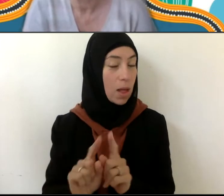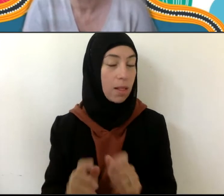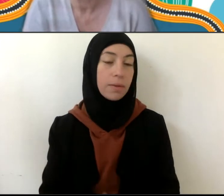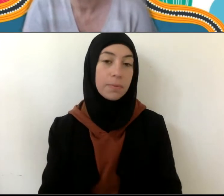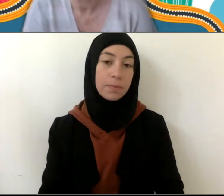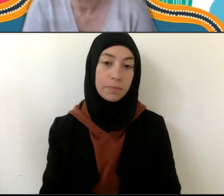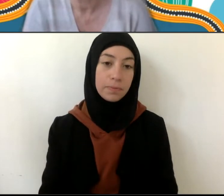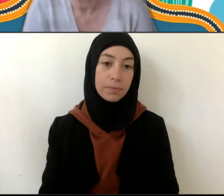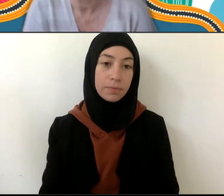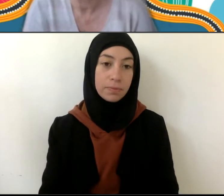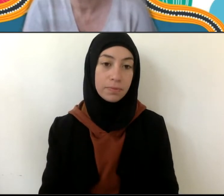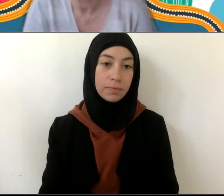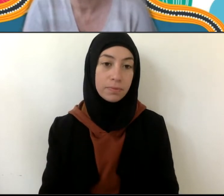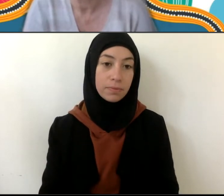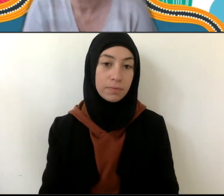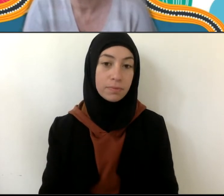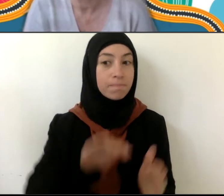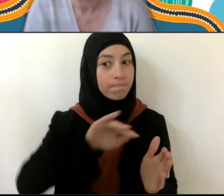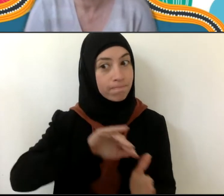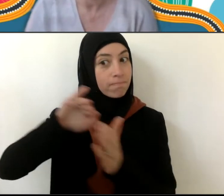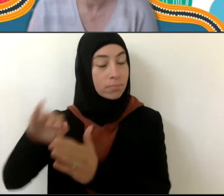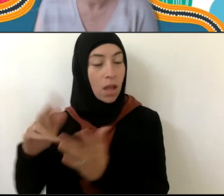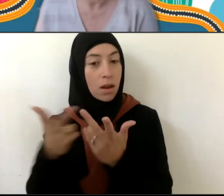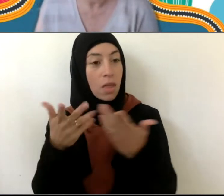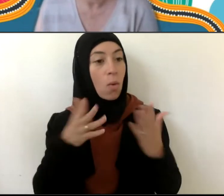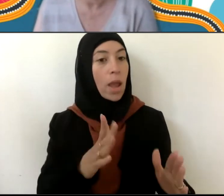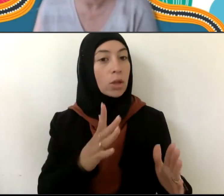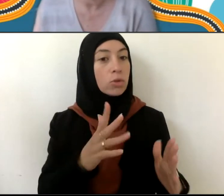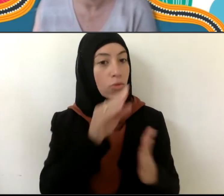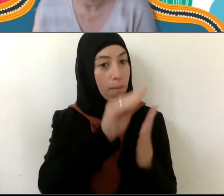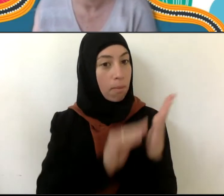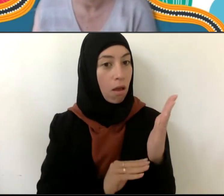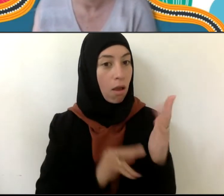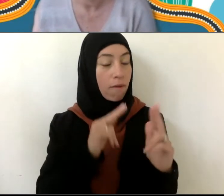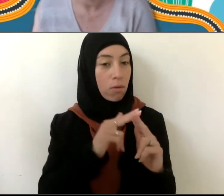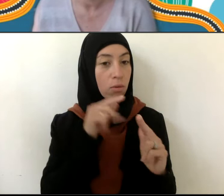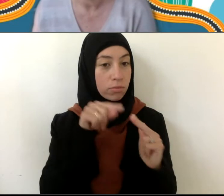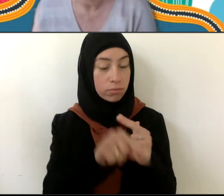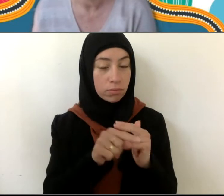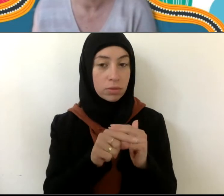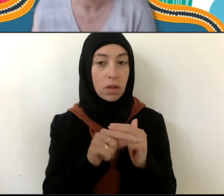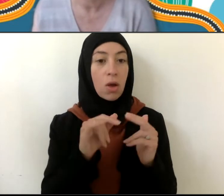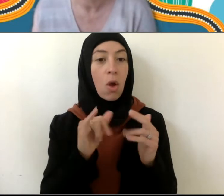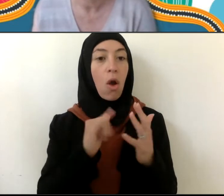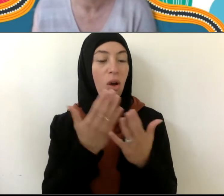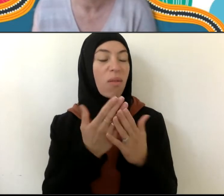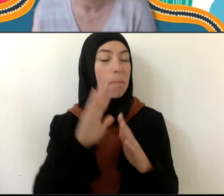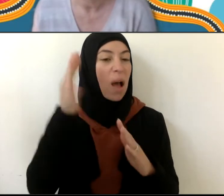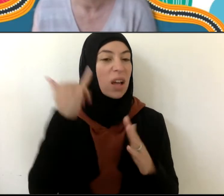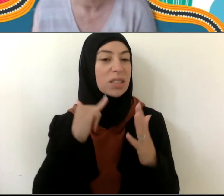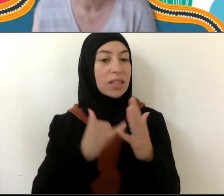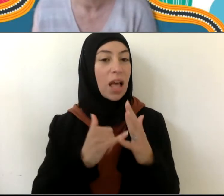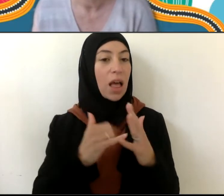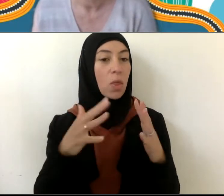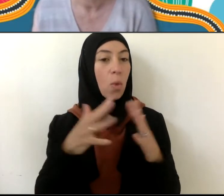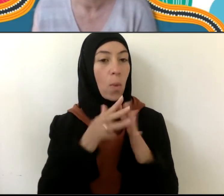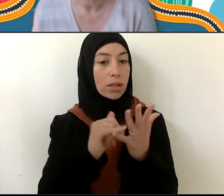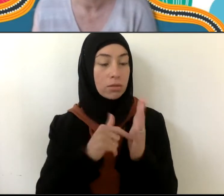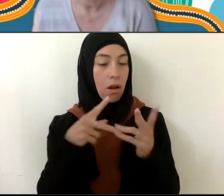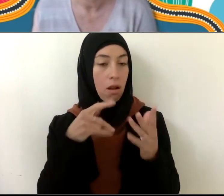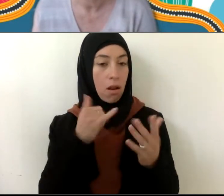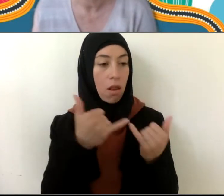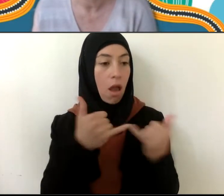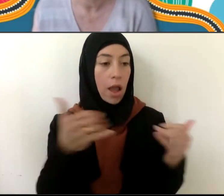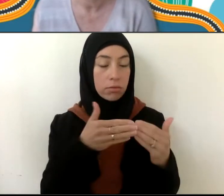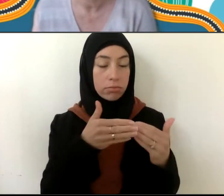on a previous line, or a line that's being built at the moment on the southwest line, is that Metro actually engaged a technical